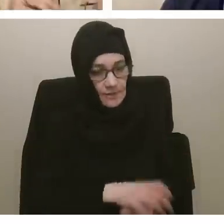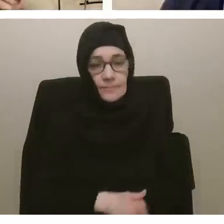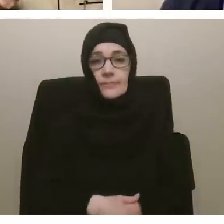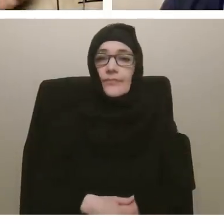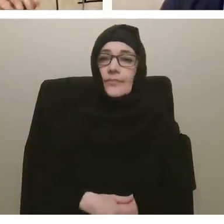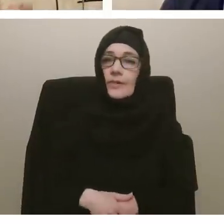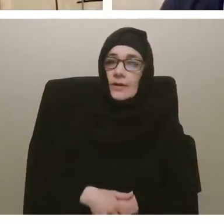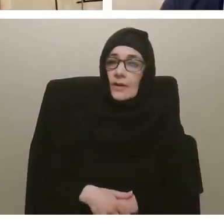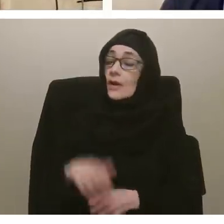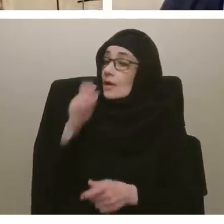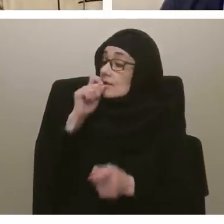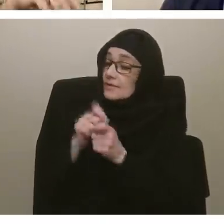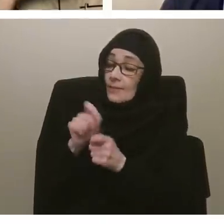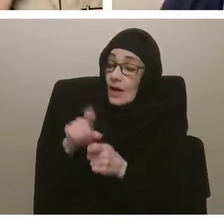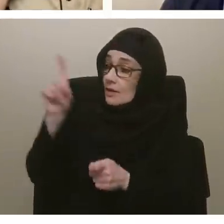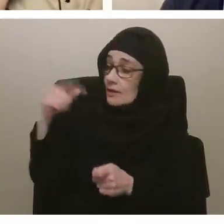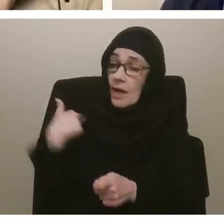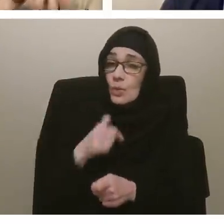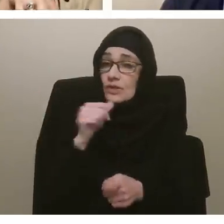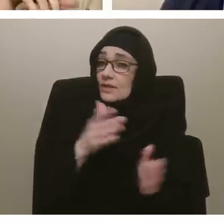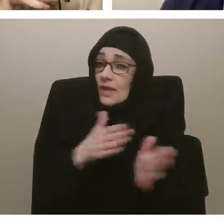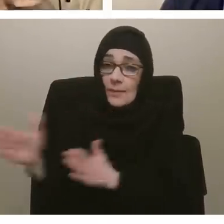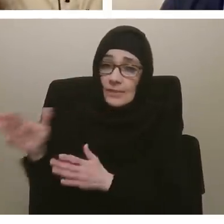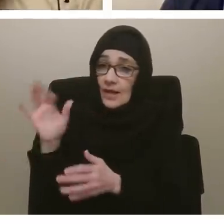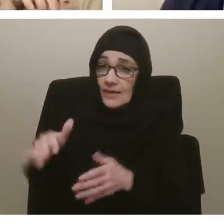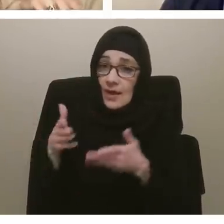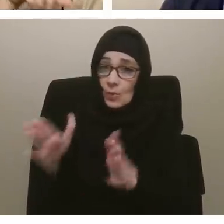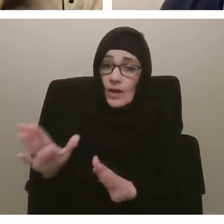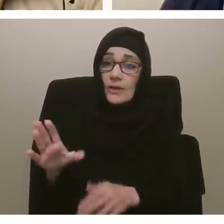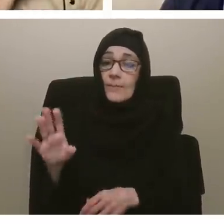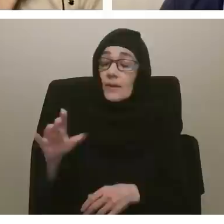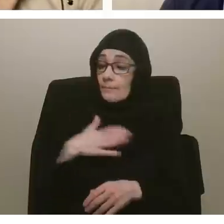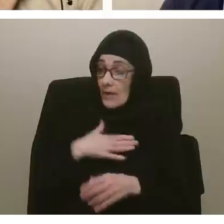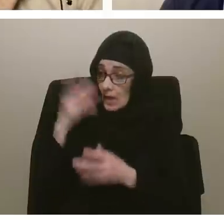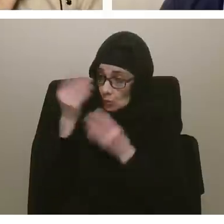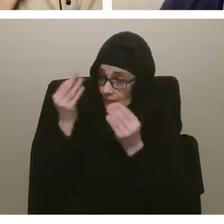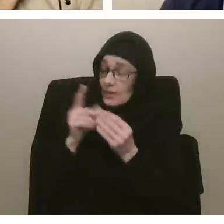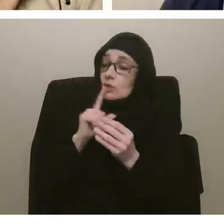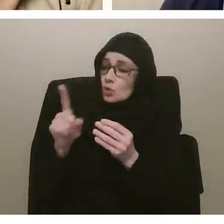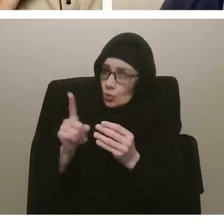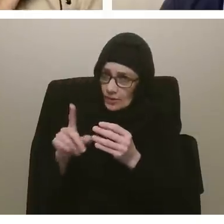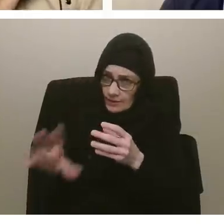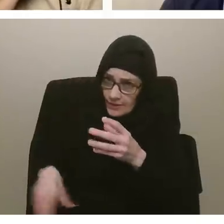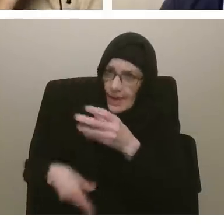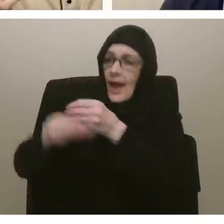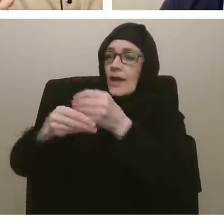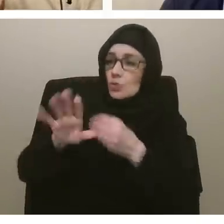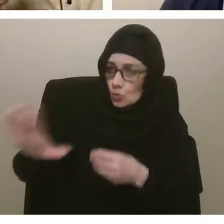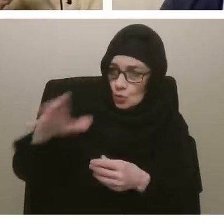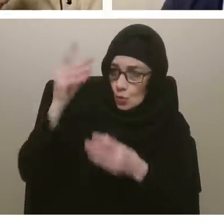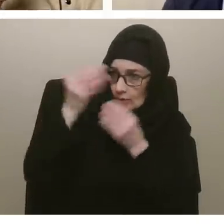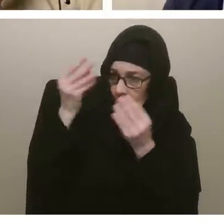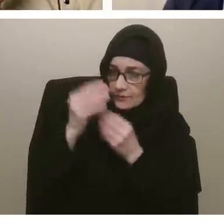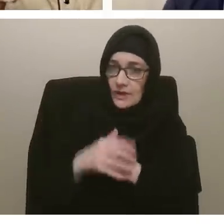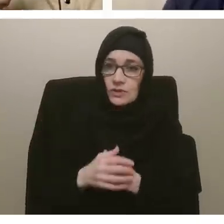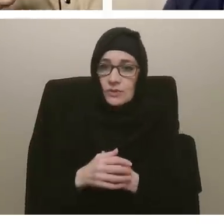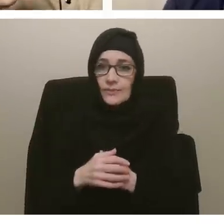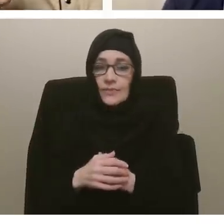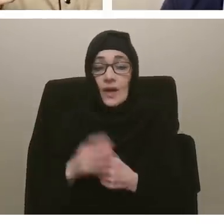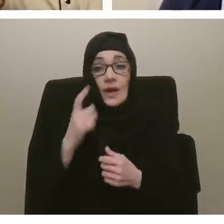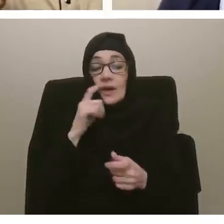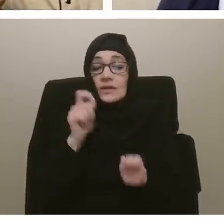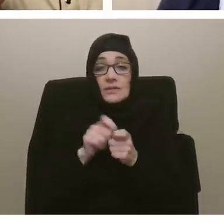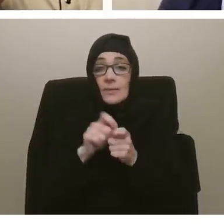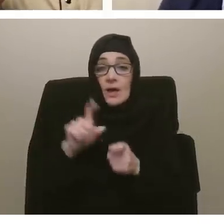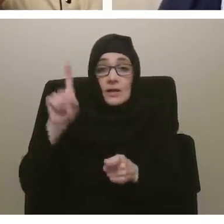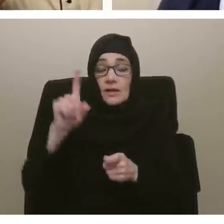SubhanAllah, we didn't plan it this way, but my reflection actually builds on the reflections that you'll have. And I think before, SubhanAllah, before